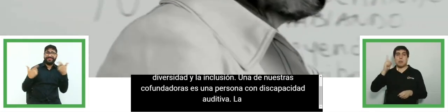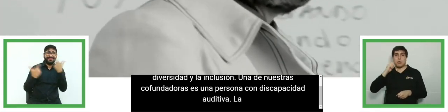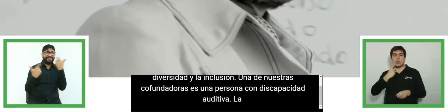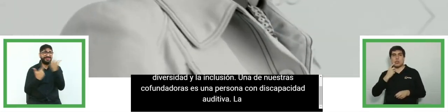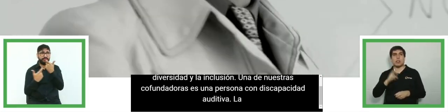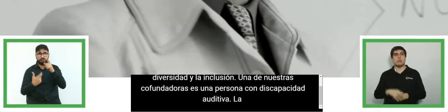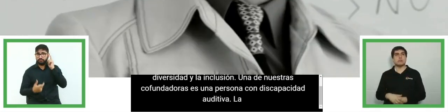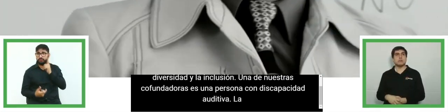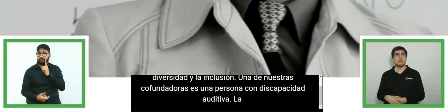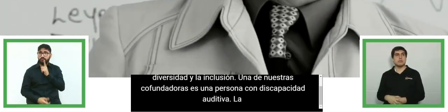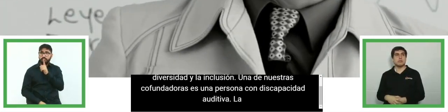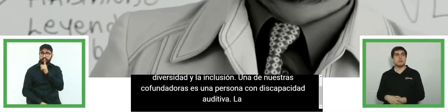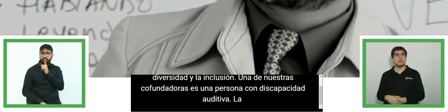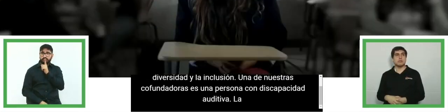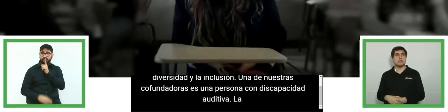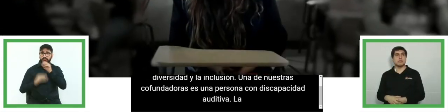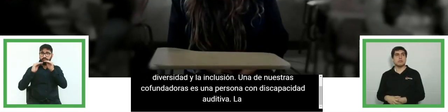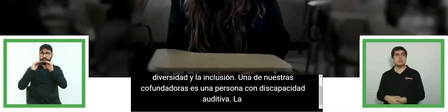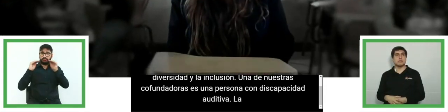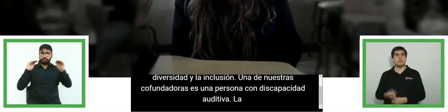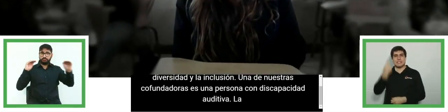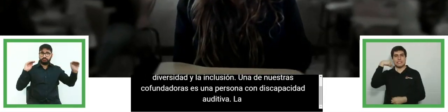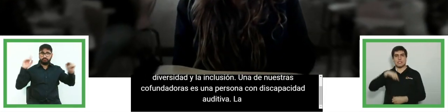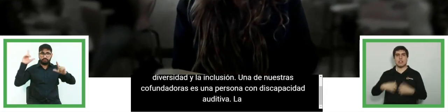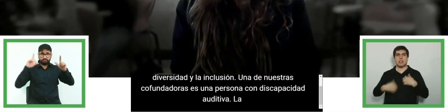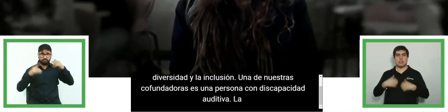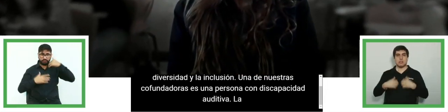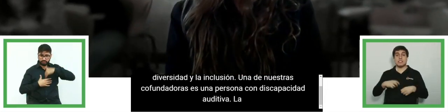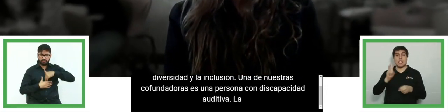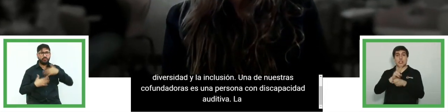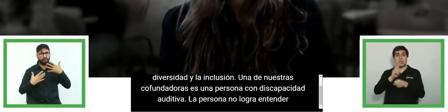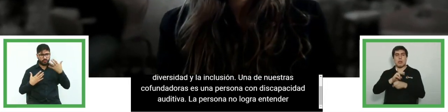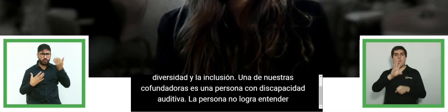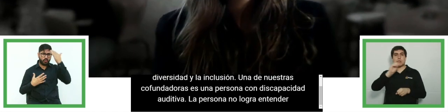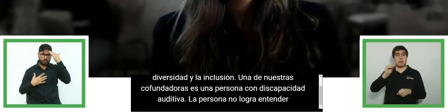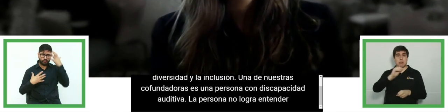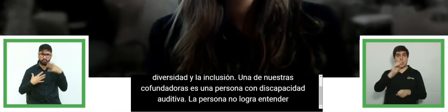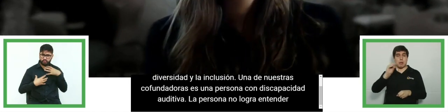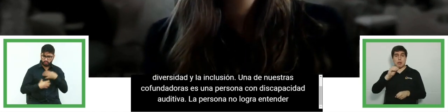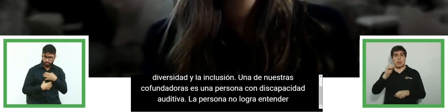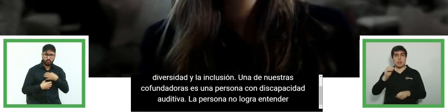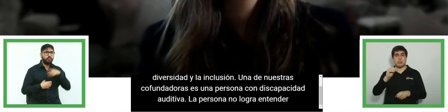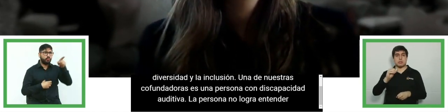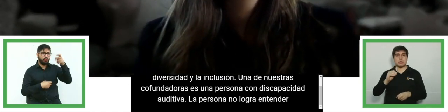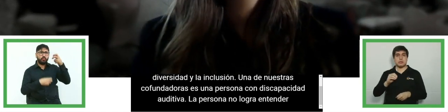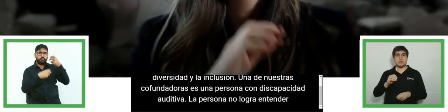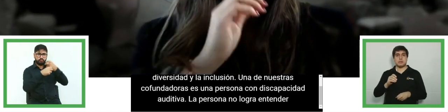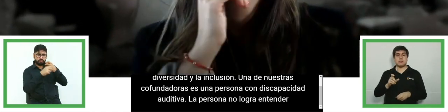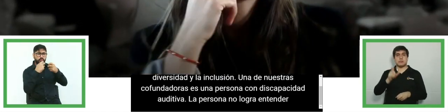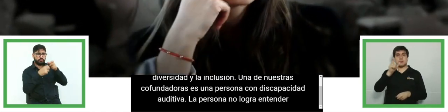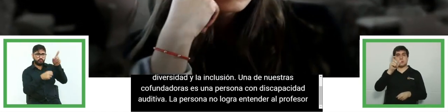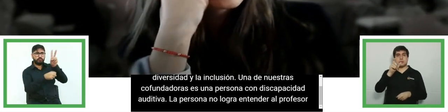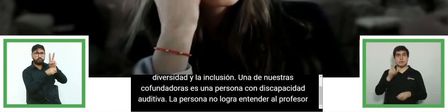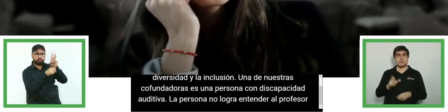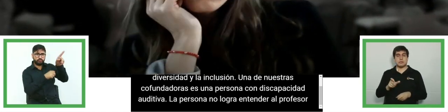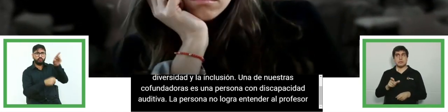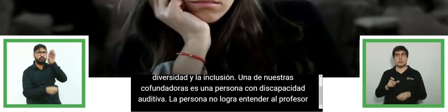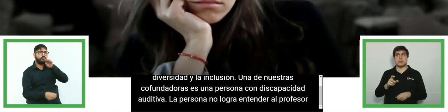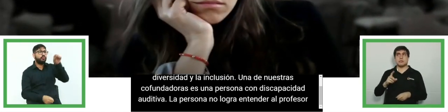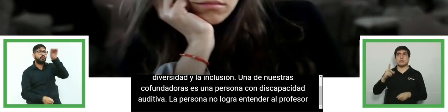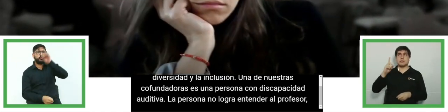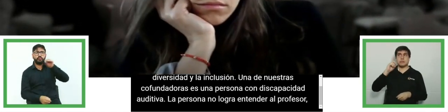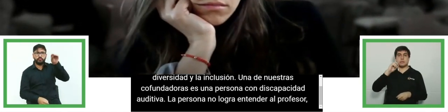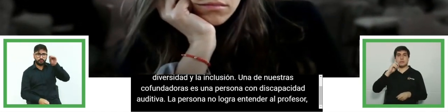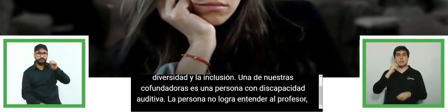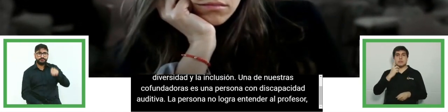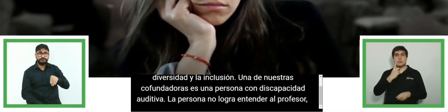a concern. While the teacher is still talking during the class, this person is focused on a close-up. And she is there seen